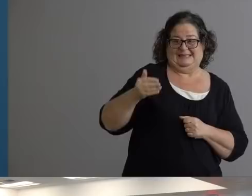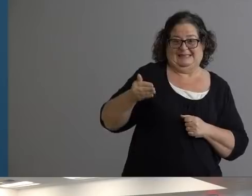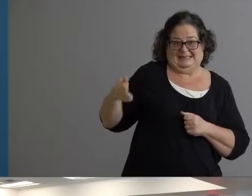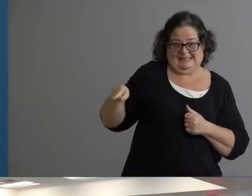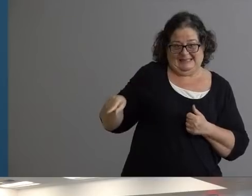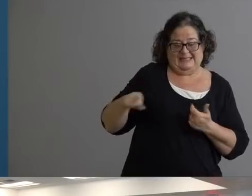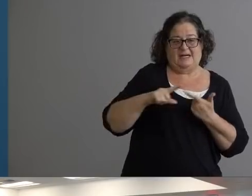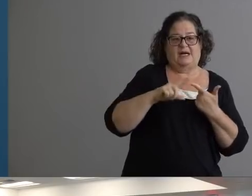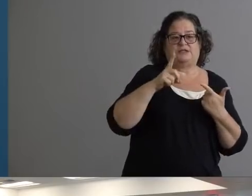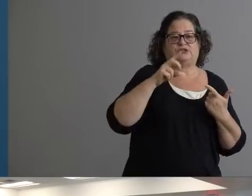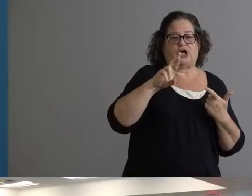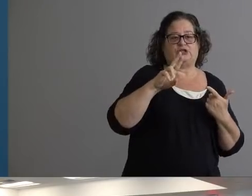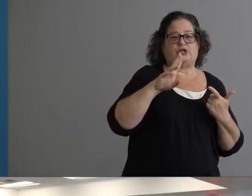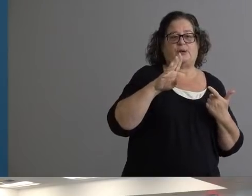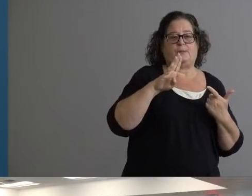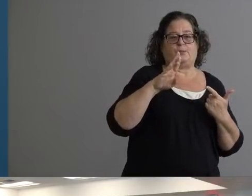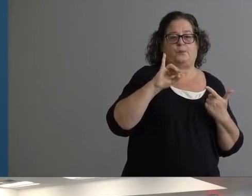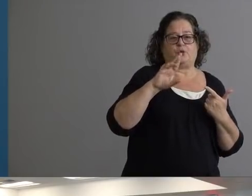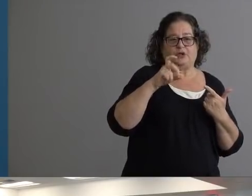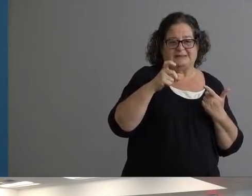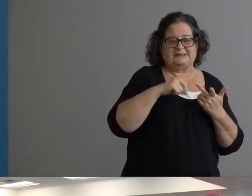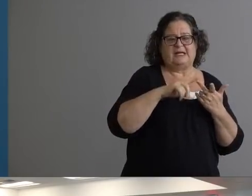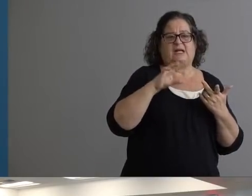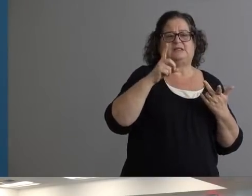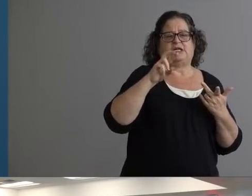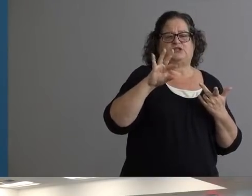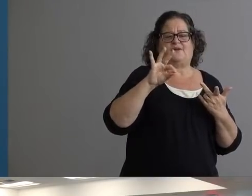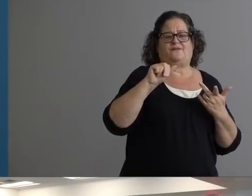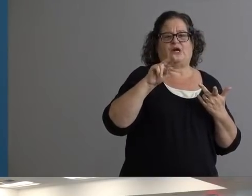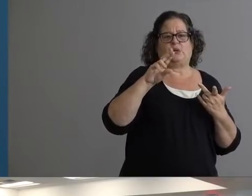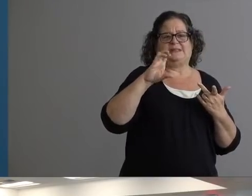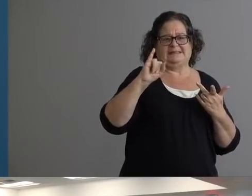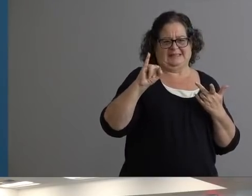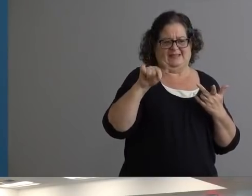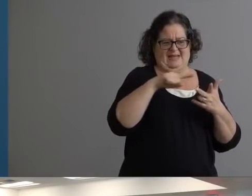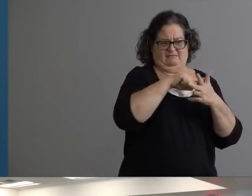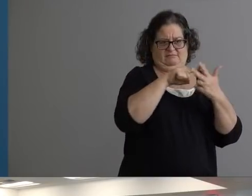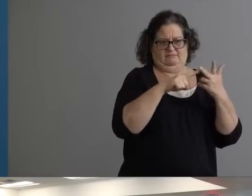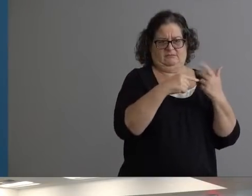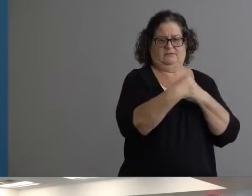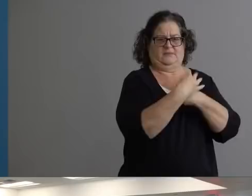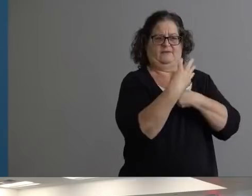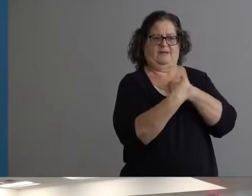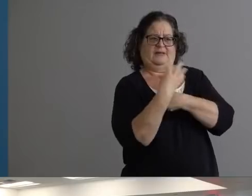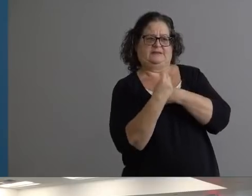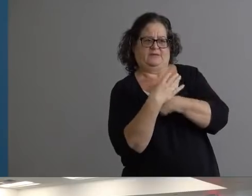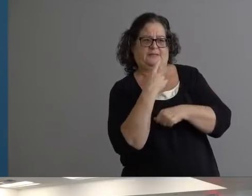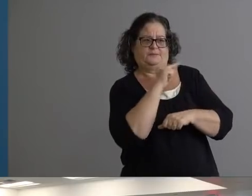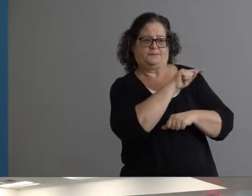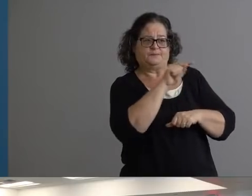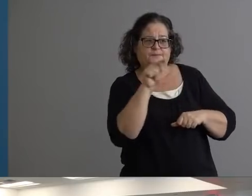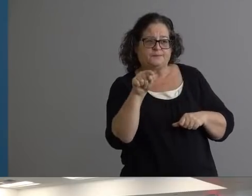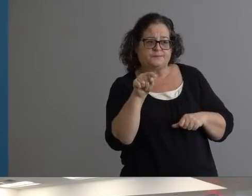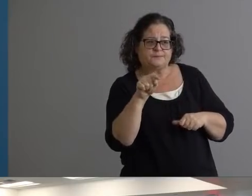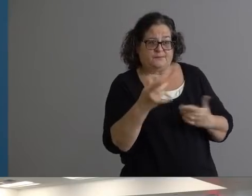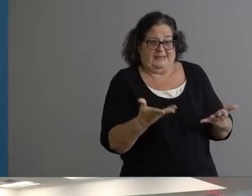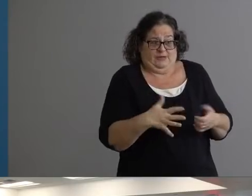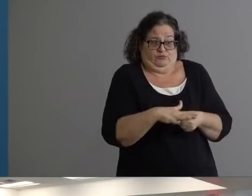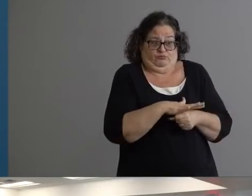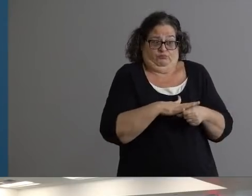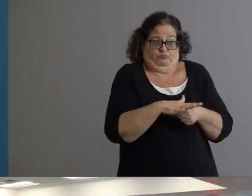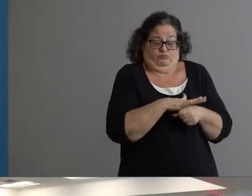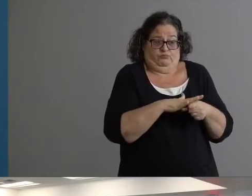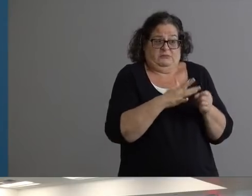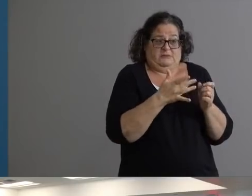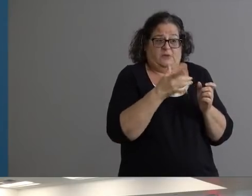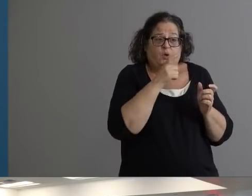1:30 p.m. today. So no local scientists, modeling experts, no one who Well, is predicting. the modeling